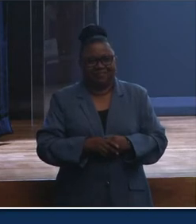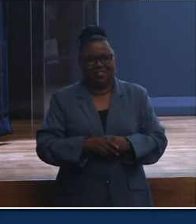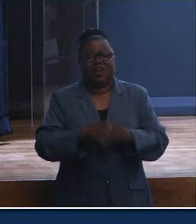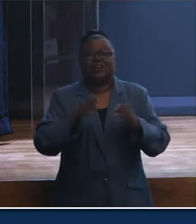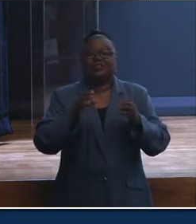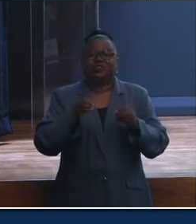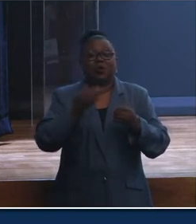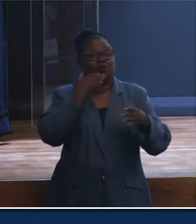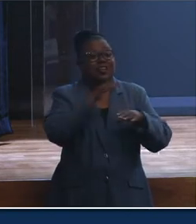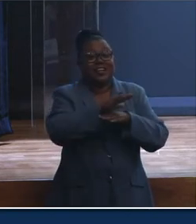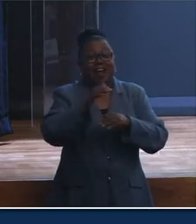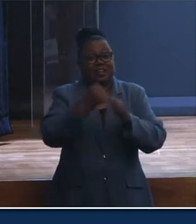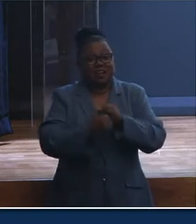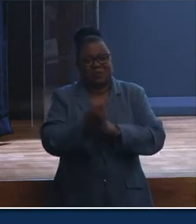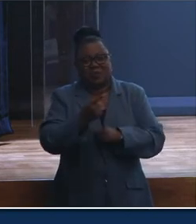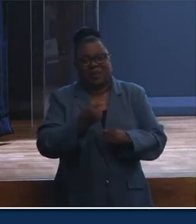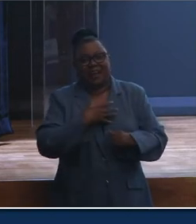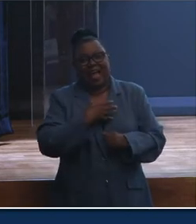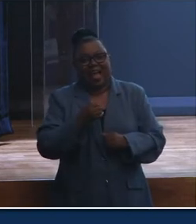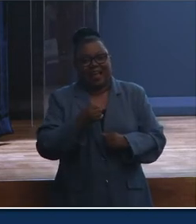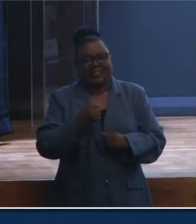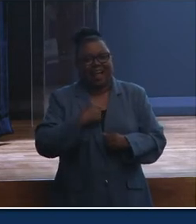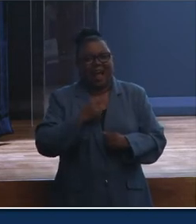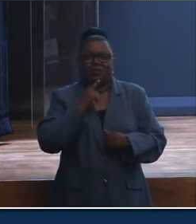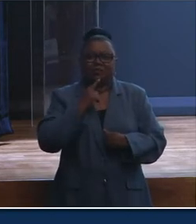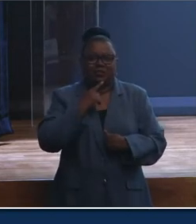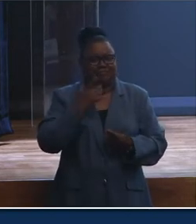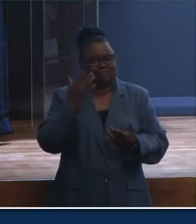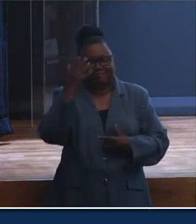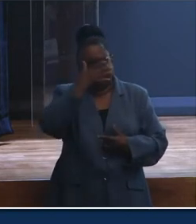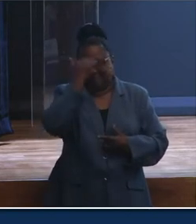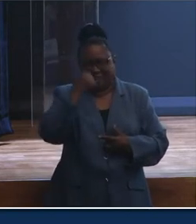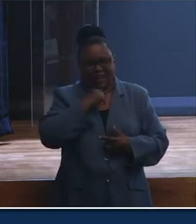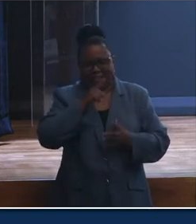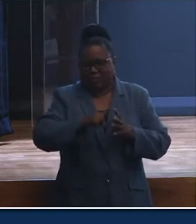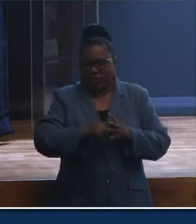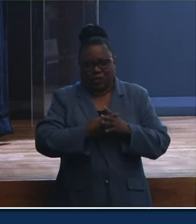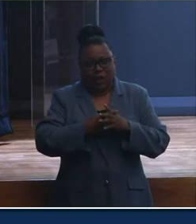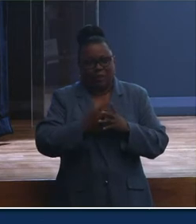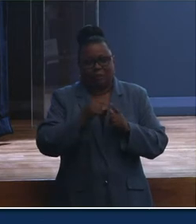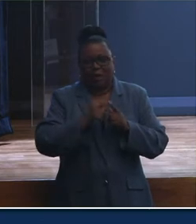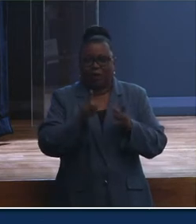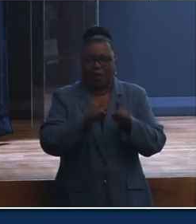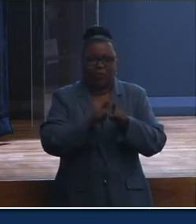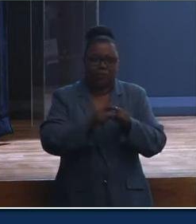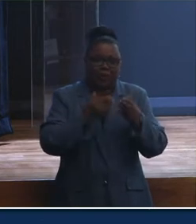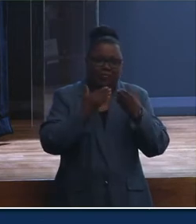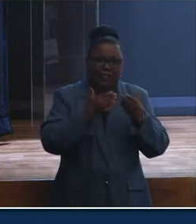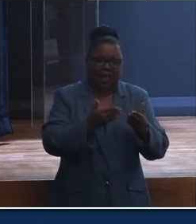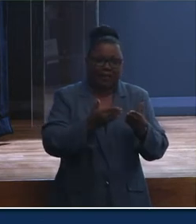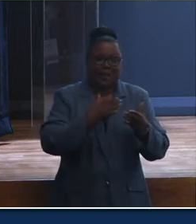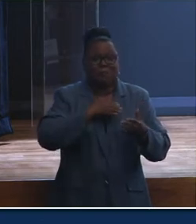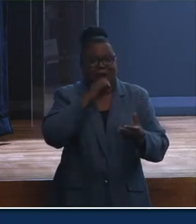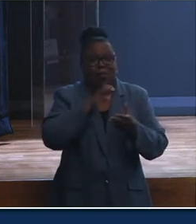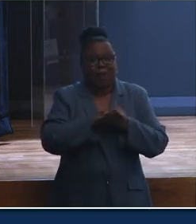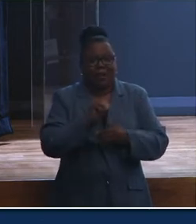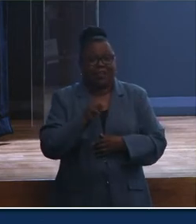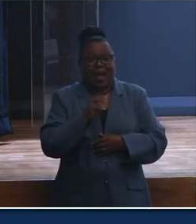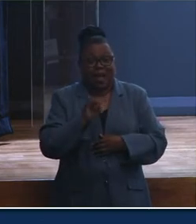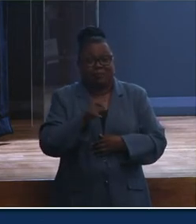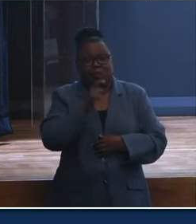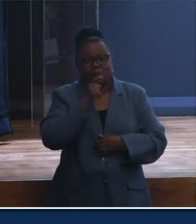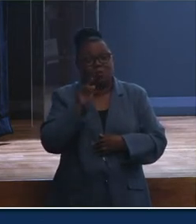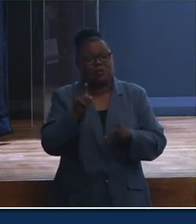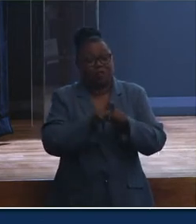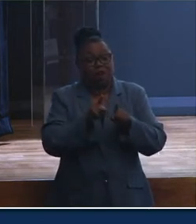So good afternoon, everyone. And I would be remiss if I didn't start by also thanking my wife, Amy, who